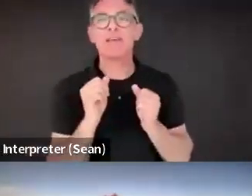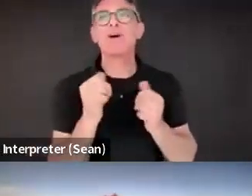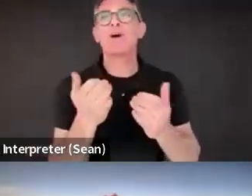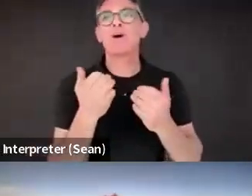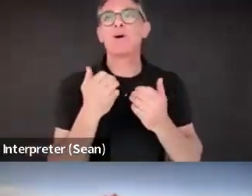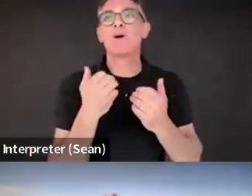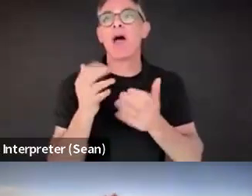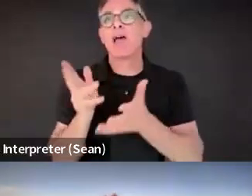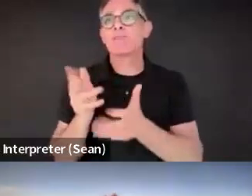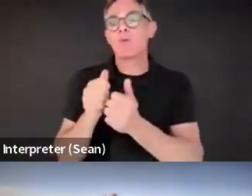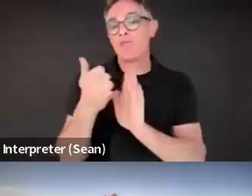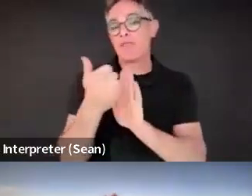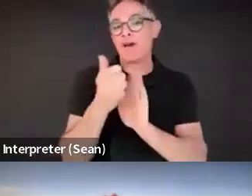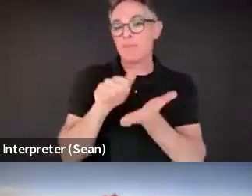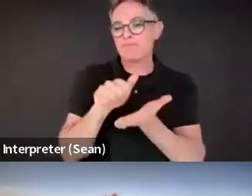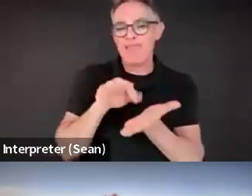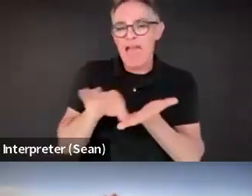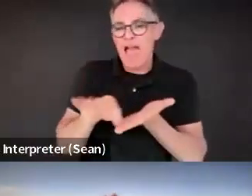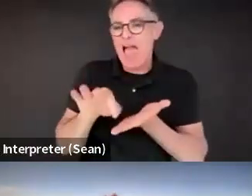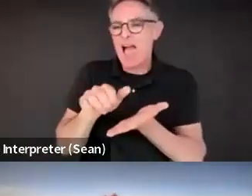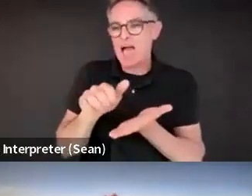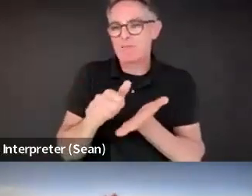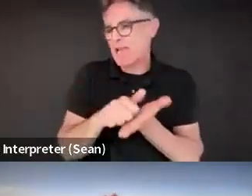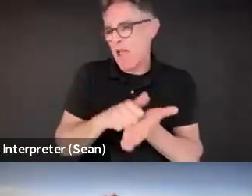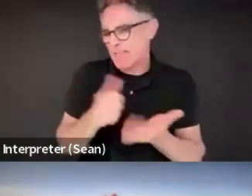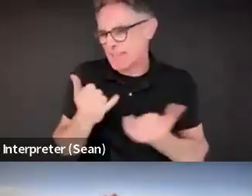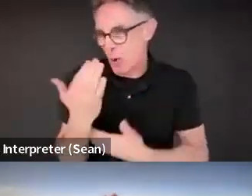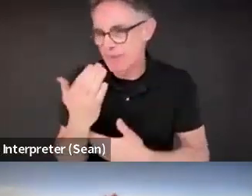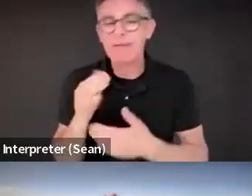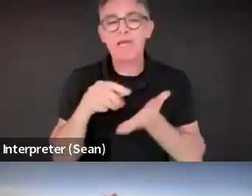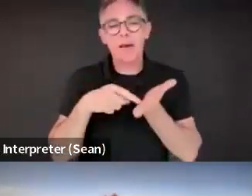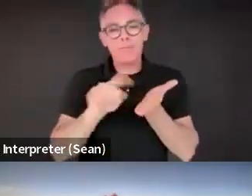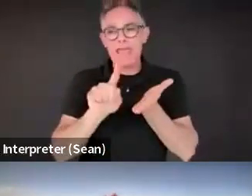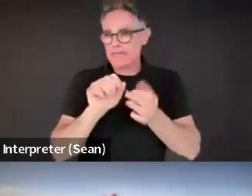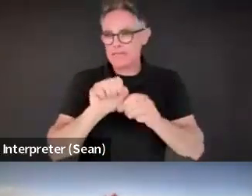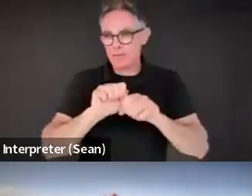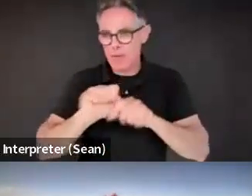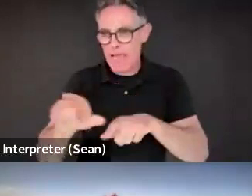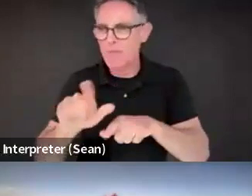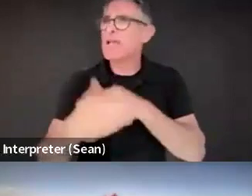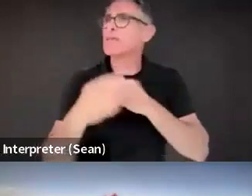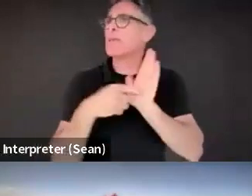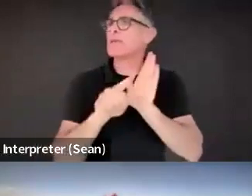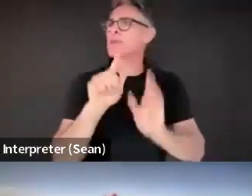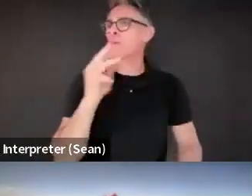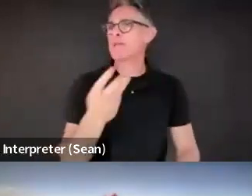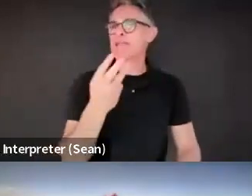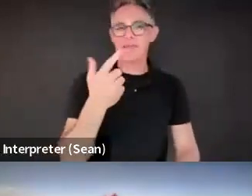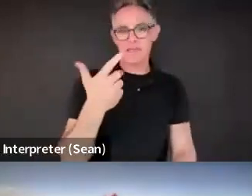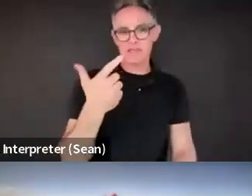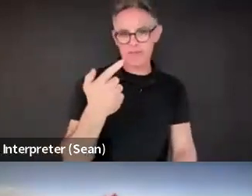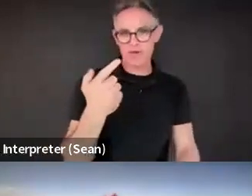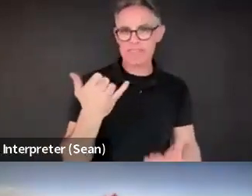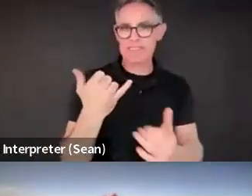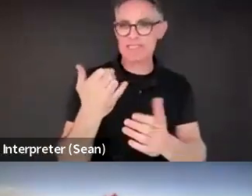I spoke with accounting this morning. There is a payment going out. The next payment will be Wednesday, the 21st of this month. And the